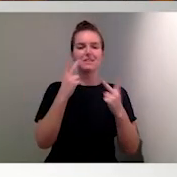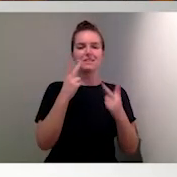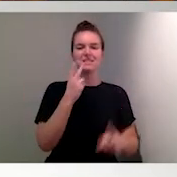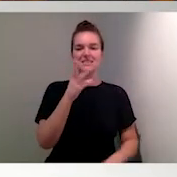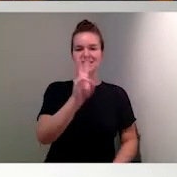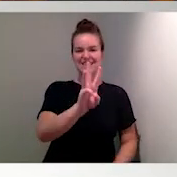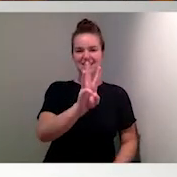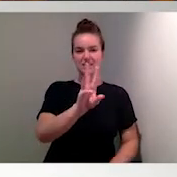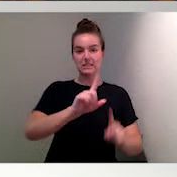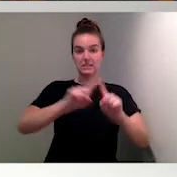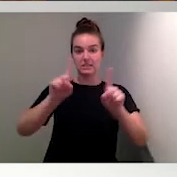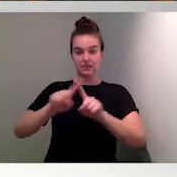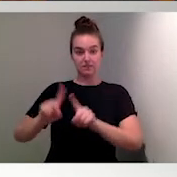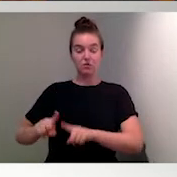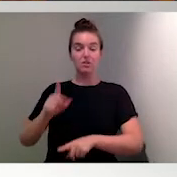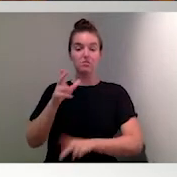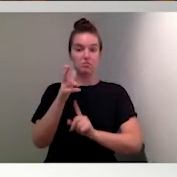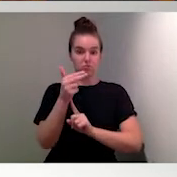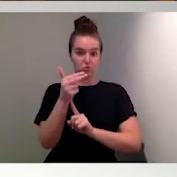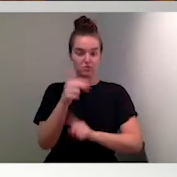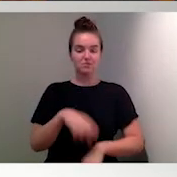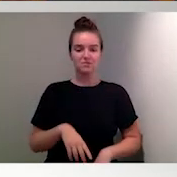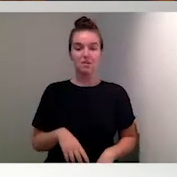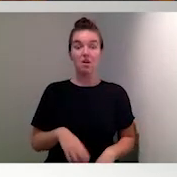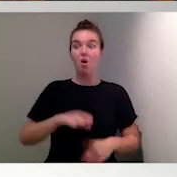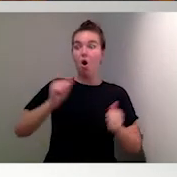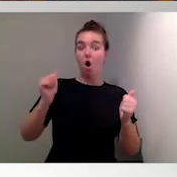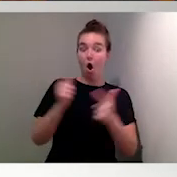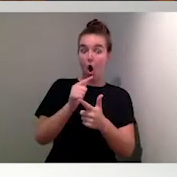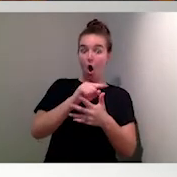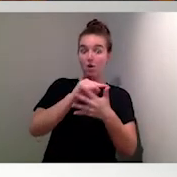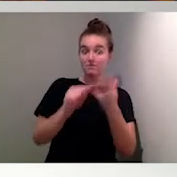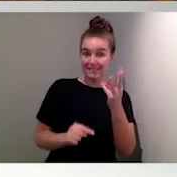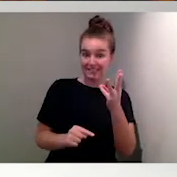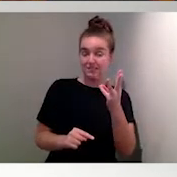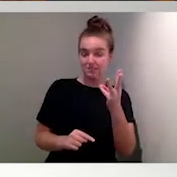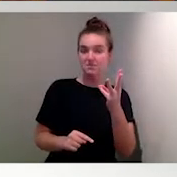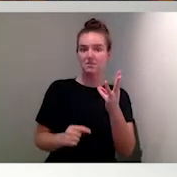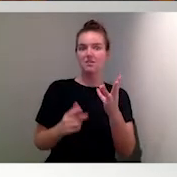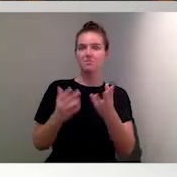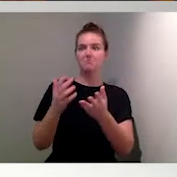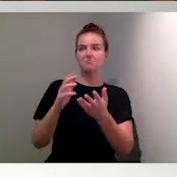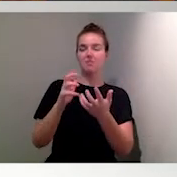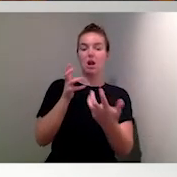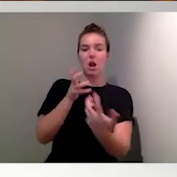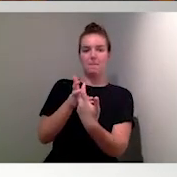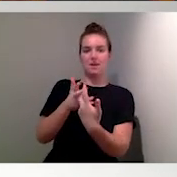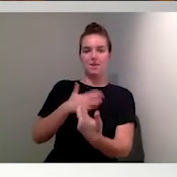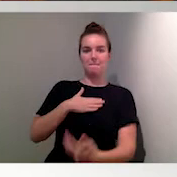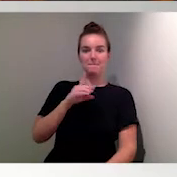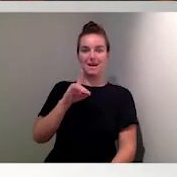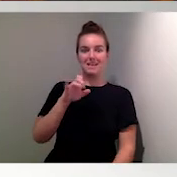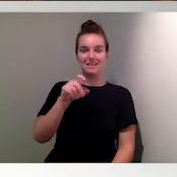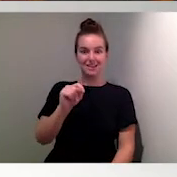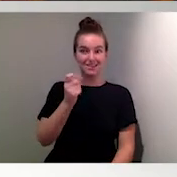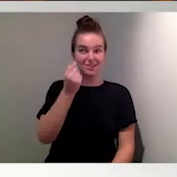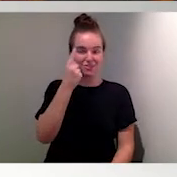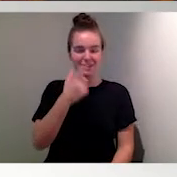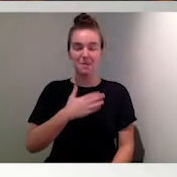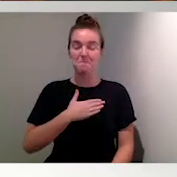my special diet. And I follow a very, very strict diet because otherwise I throw up and nobody wants to see that.